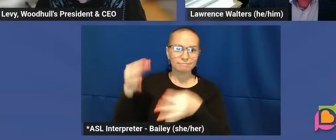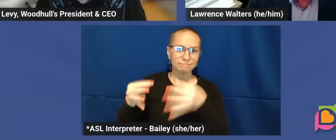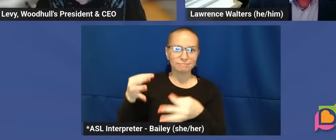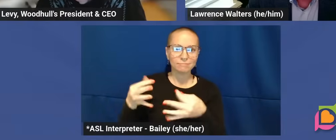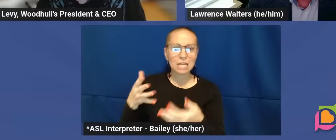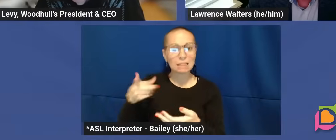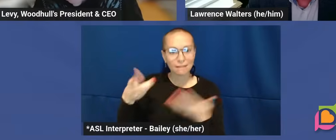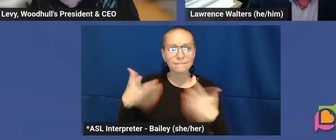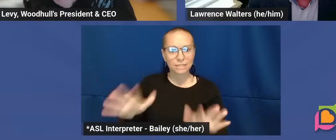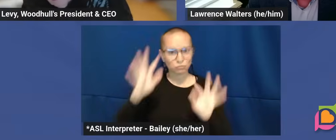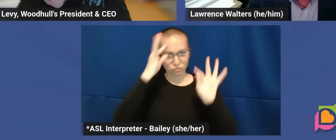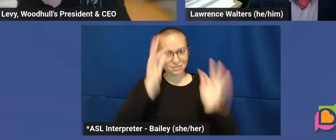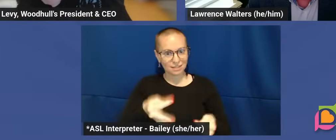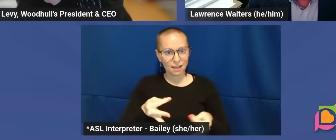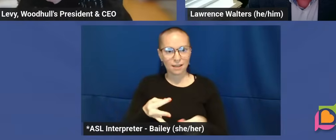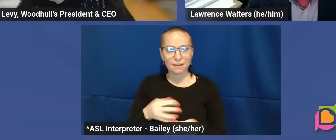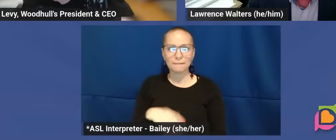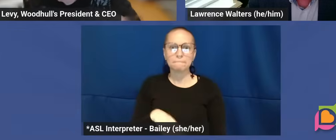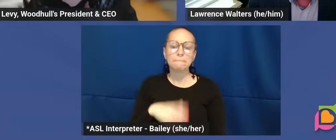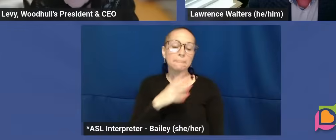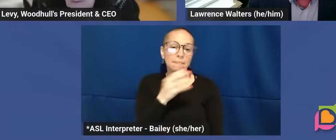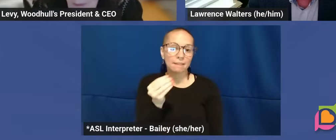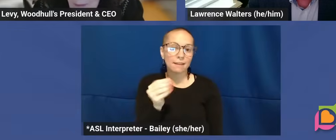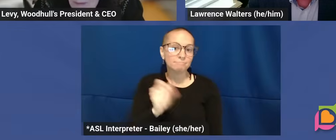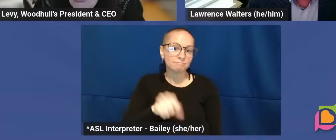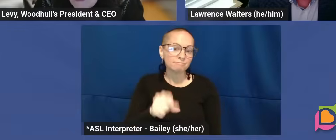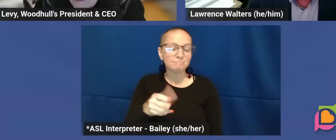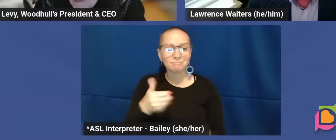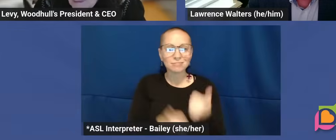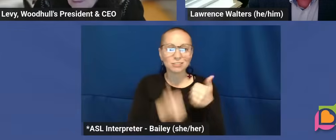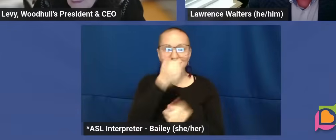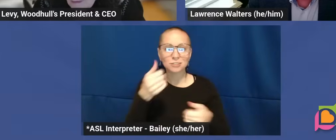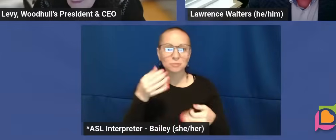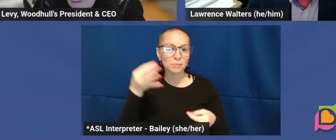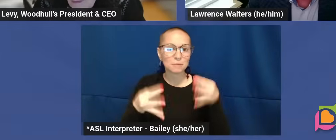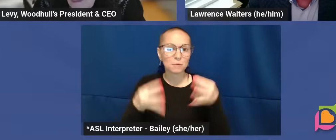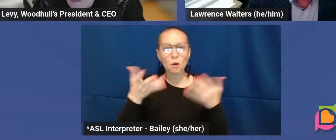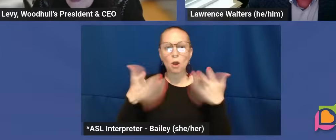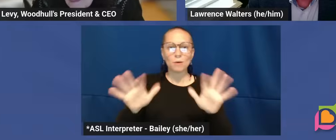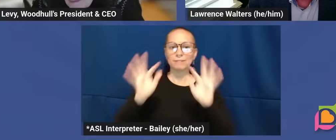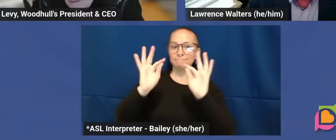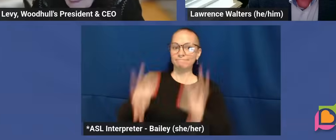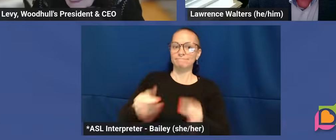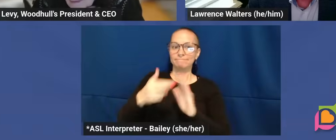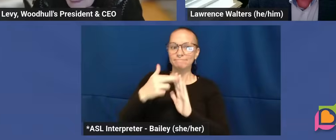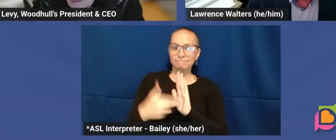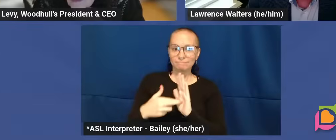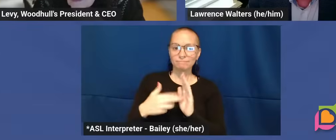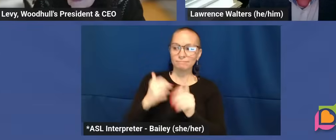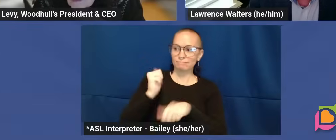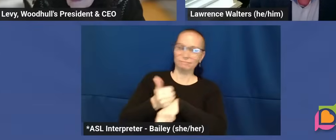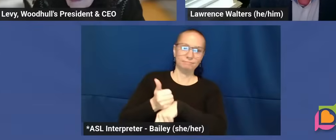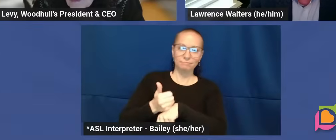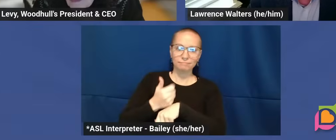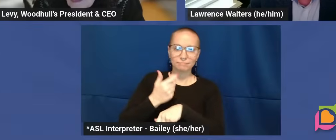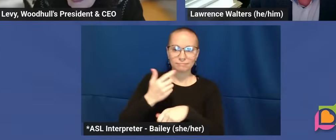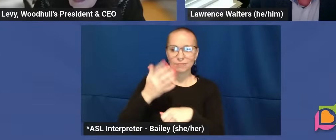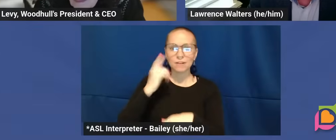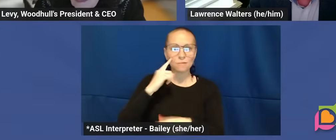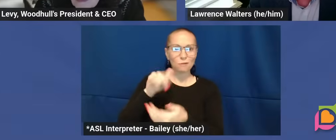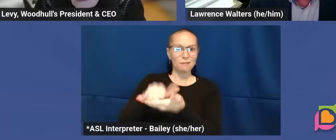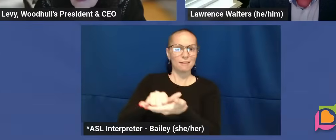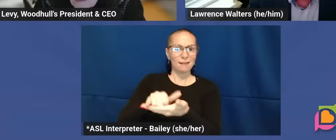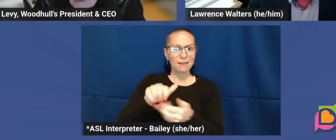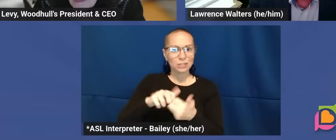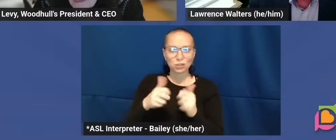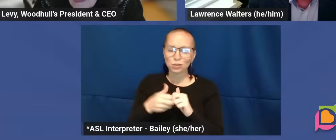this issue. Right. So, the Supreme Court's already rendered a ruling on this issue, and it's not likely going to